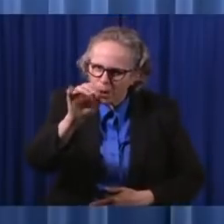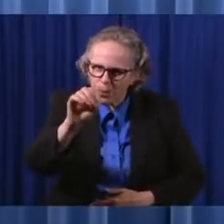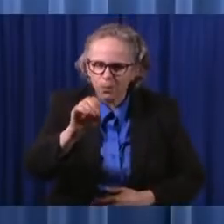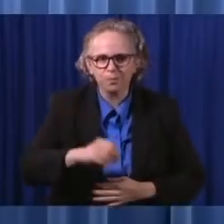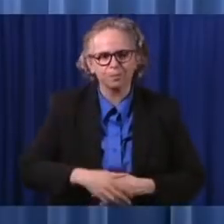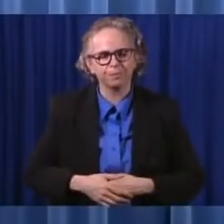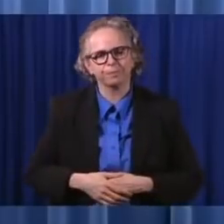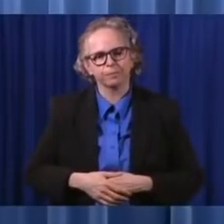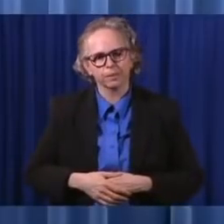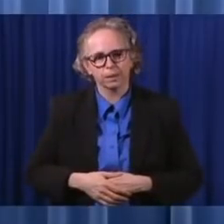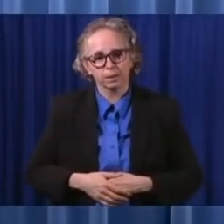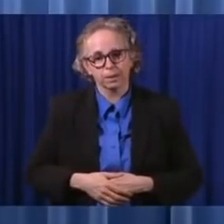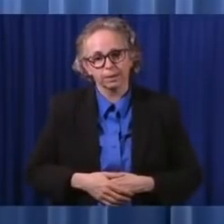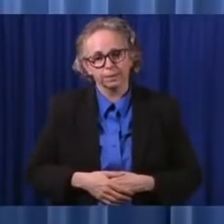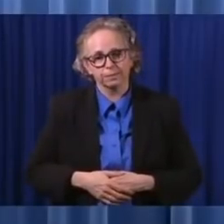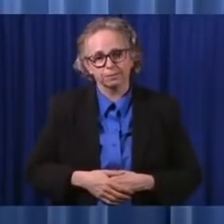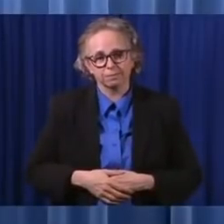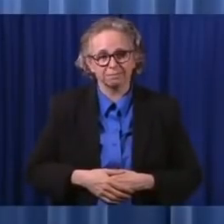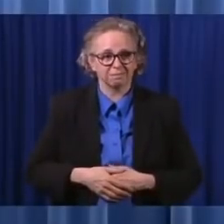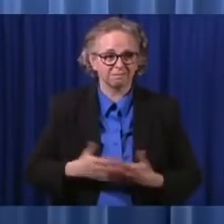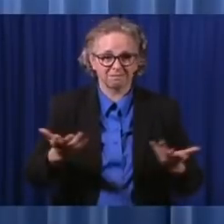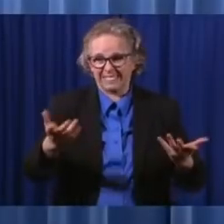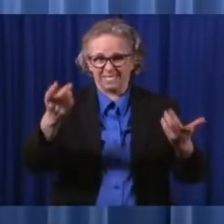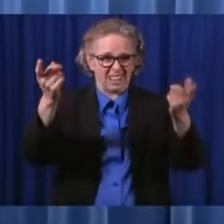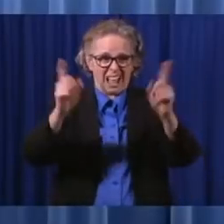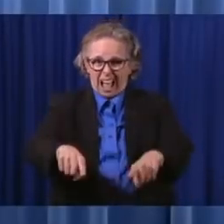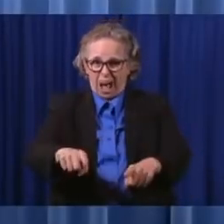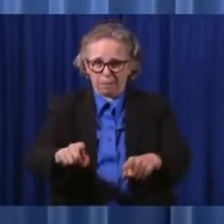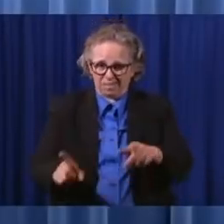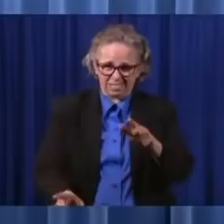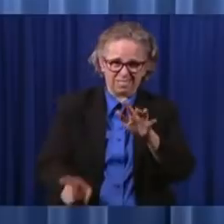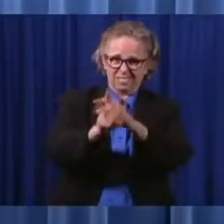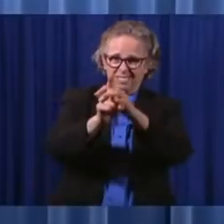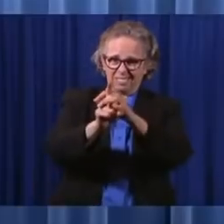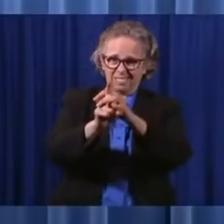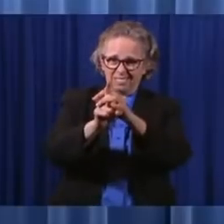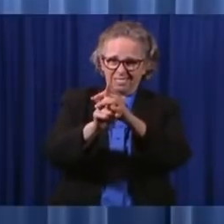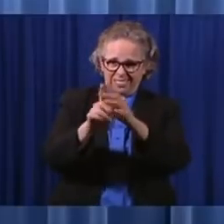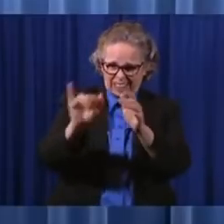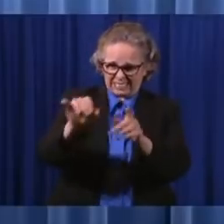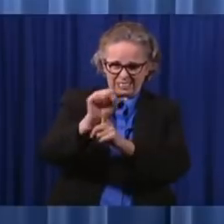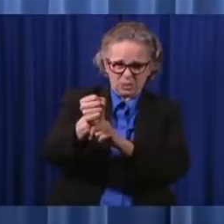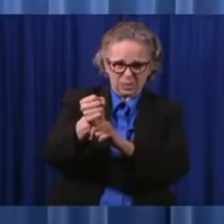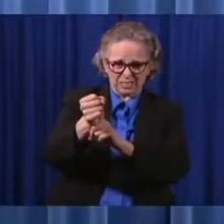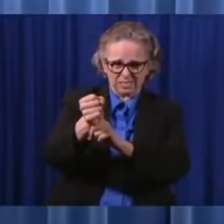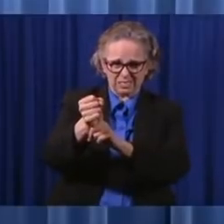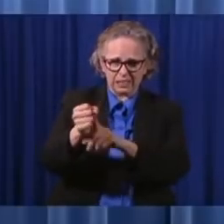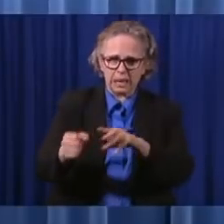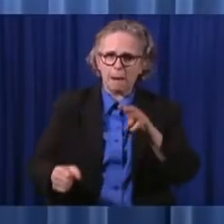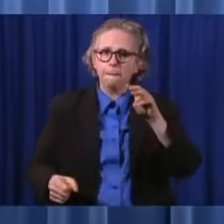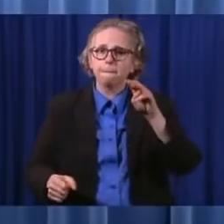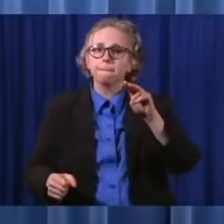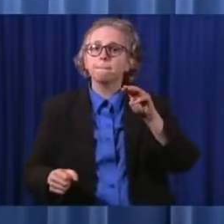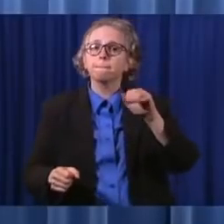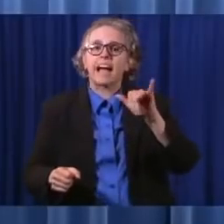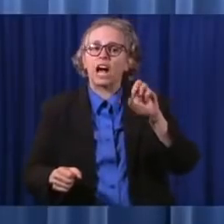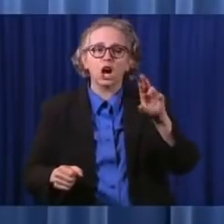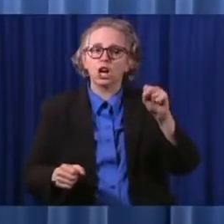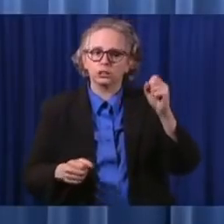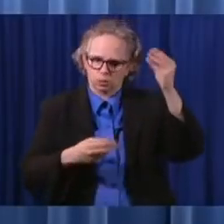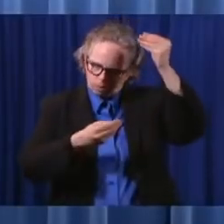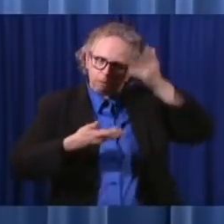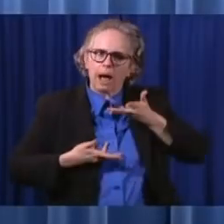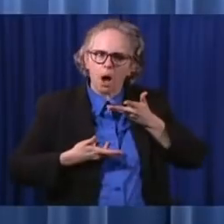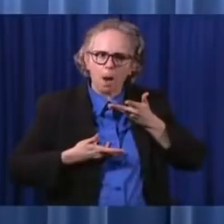have situations like this, or it's not unusual, and this has been reported back to me by mayors, there is somebody out there who is trying to